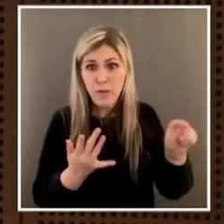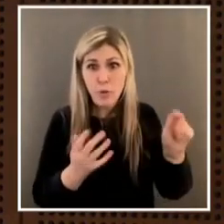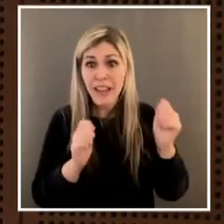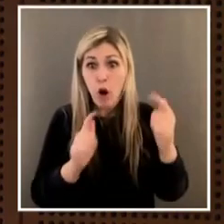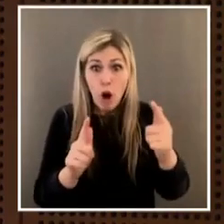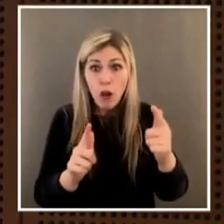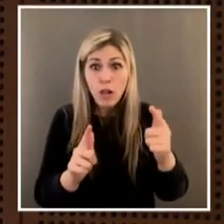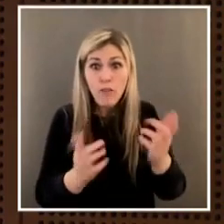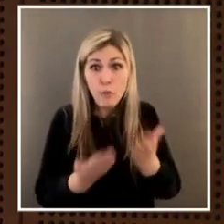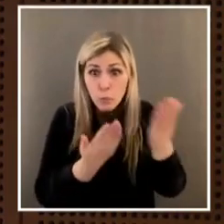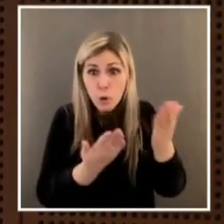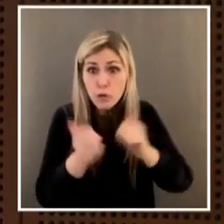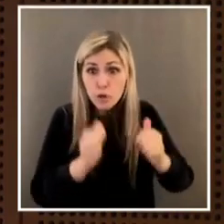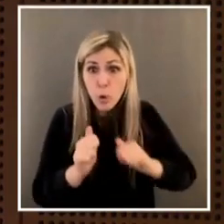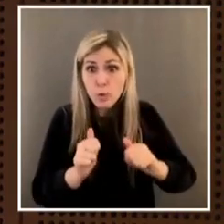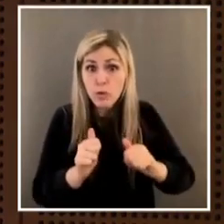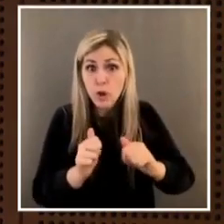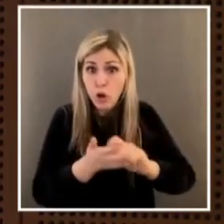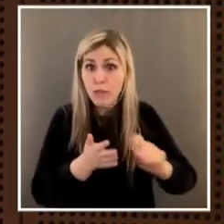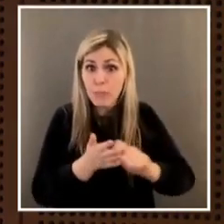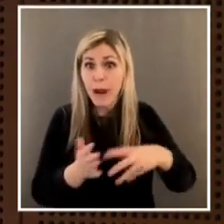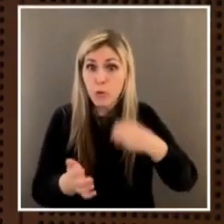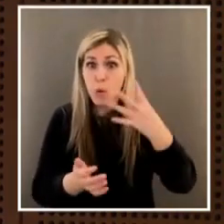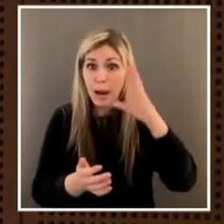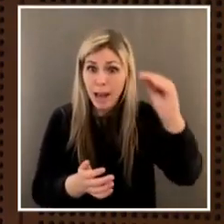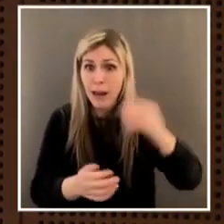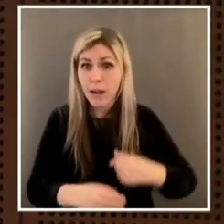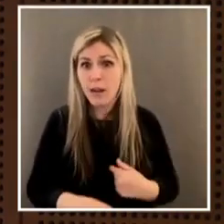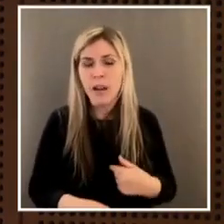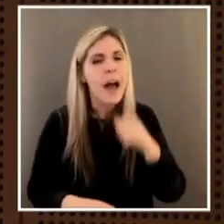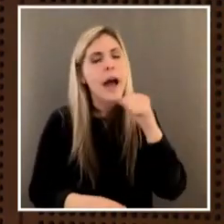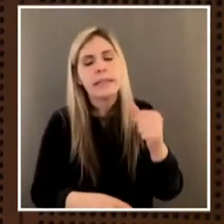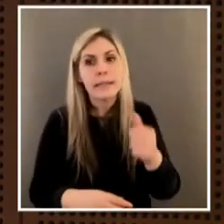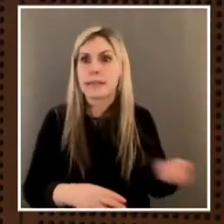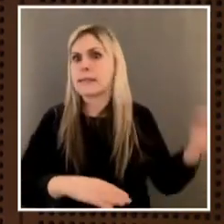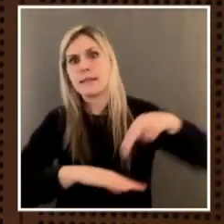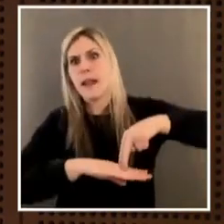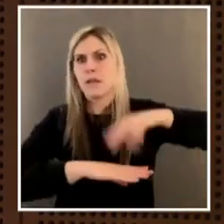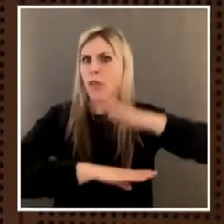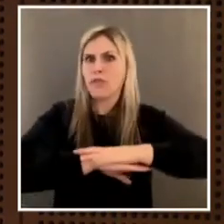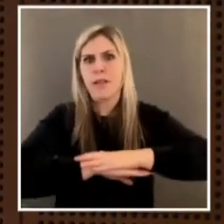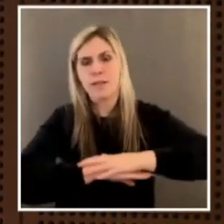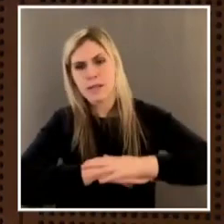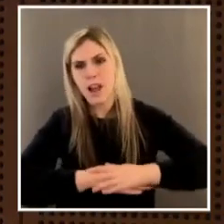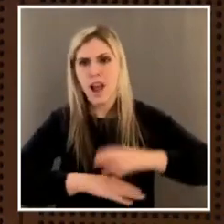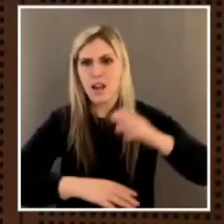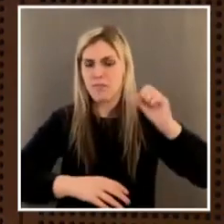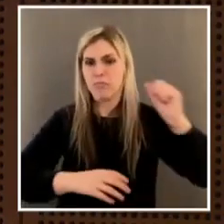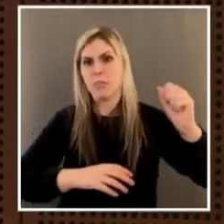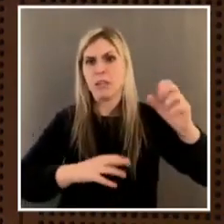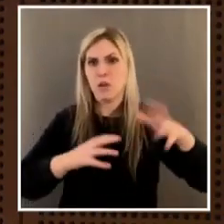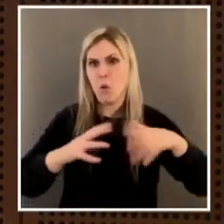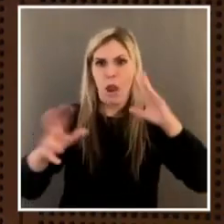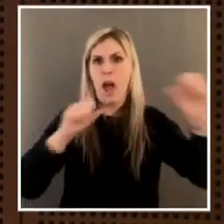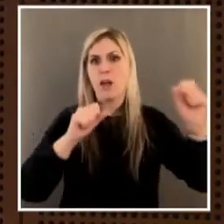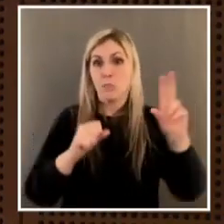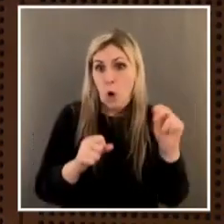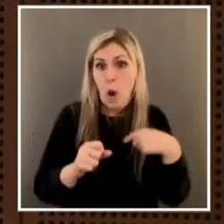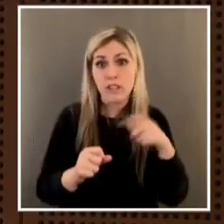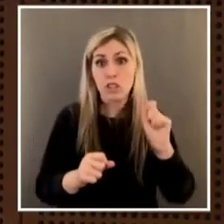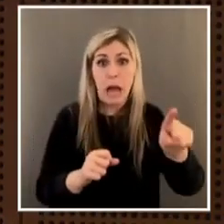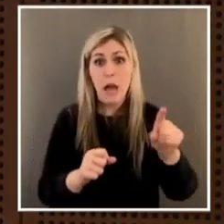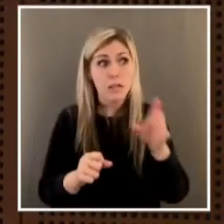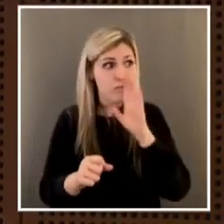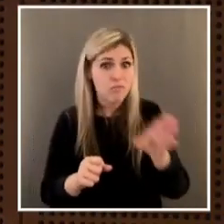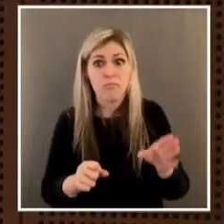men? I didn't stand on the desk, I didn't beat my breast and say, how dare you? And I just said, does it bother anybody?